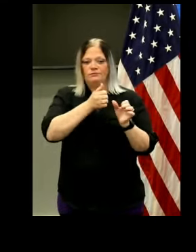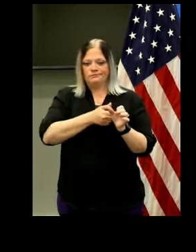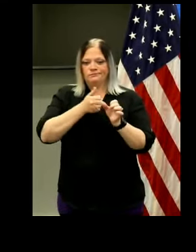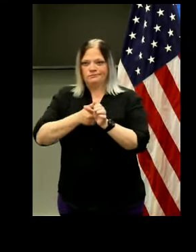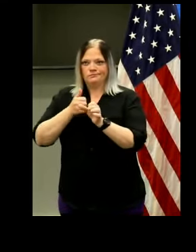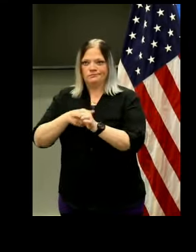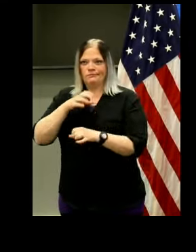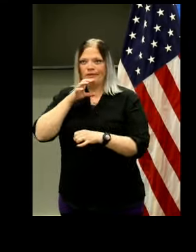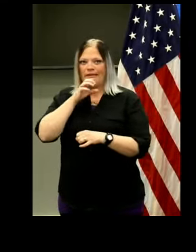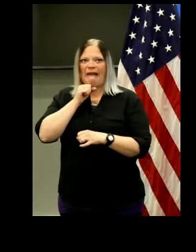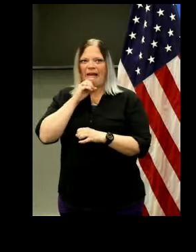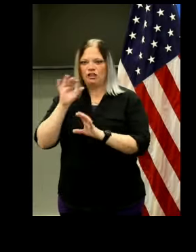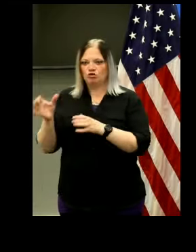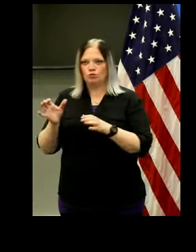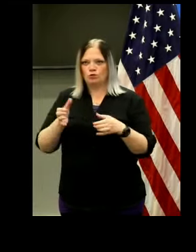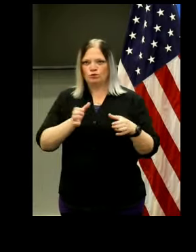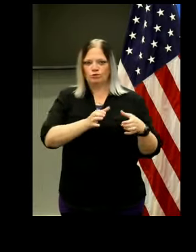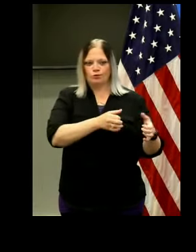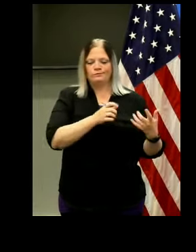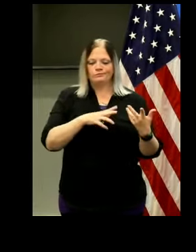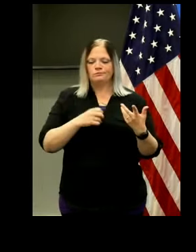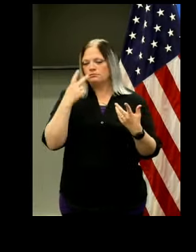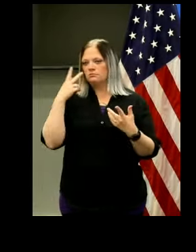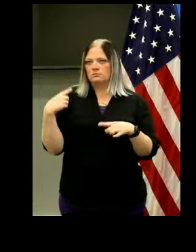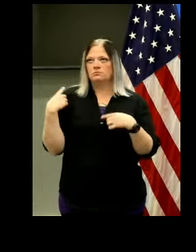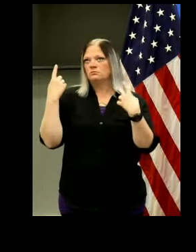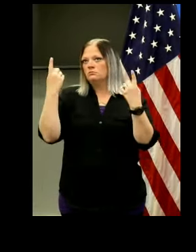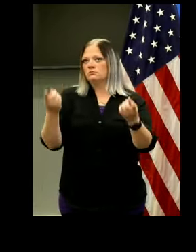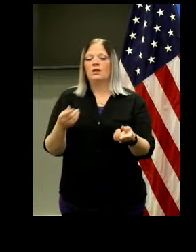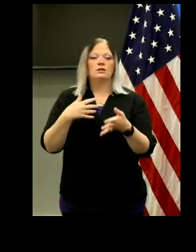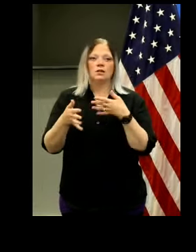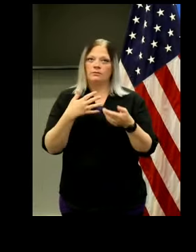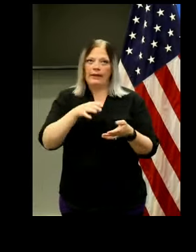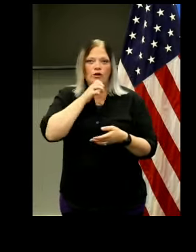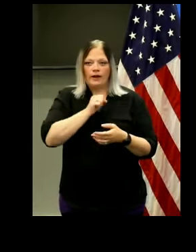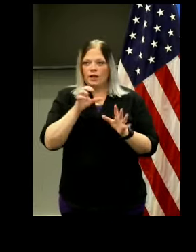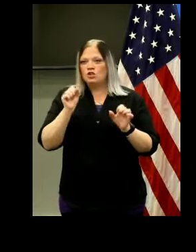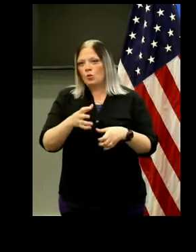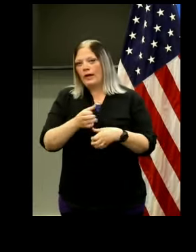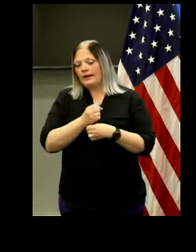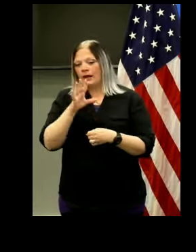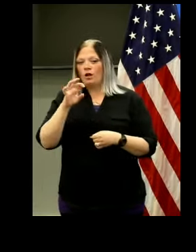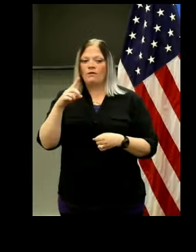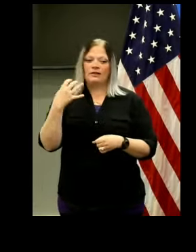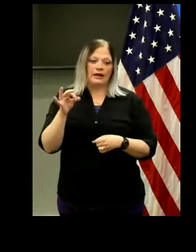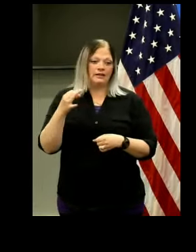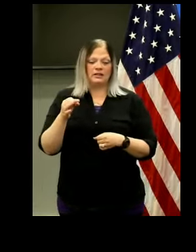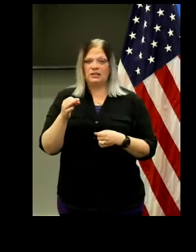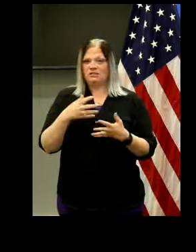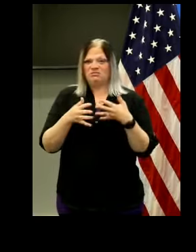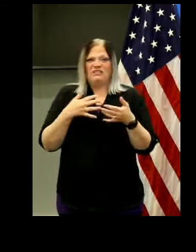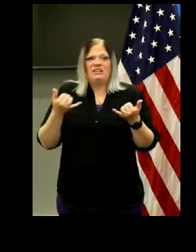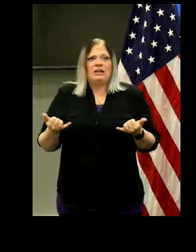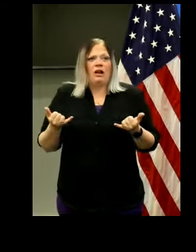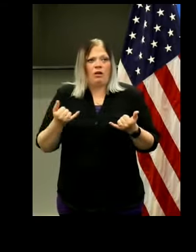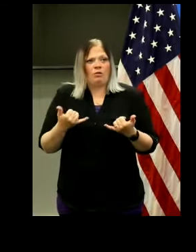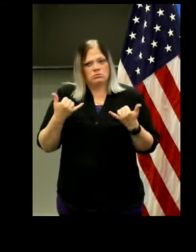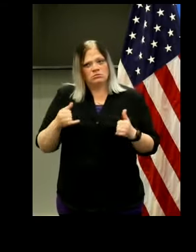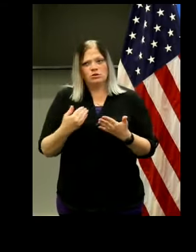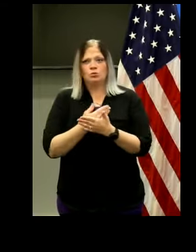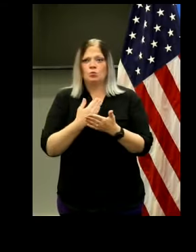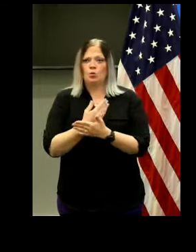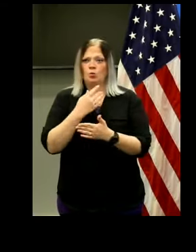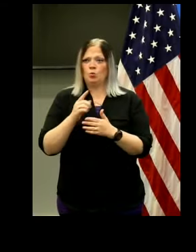range. And I think it's important to note, as we've been saying all along, it doesn't really matter what age you are, you can catch COVID-19. Even now, there are still new cases